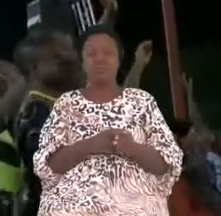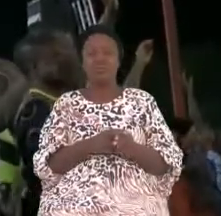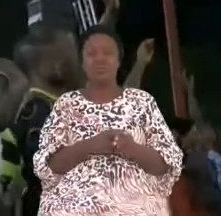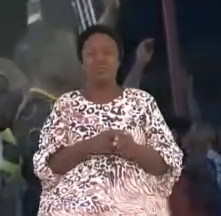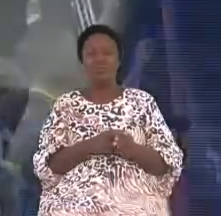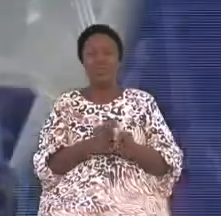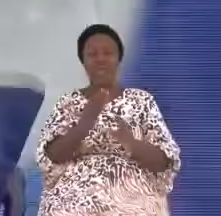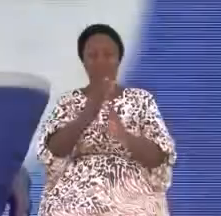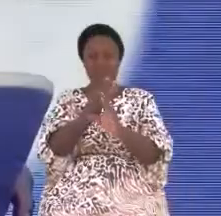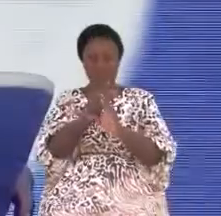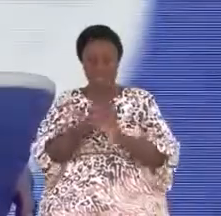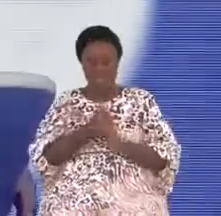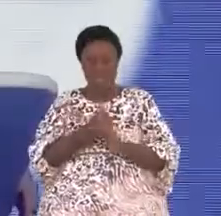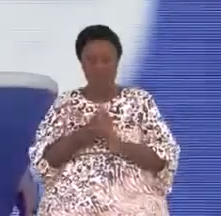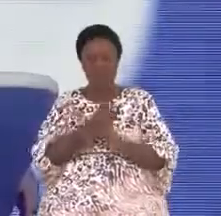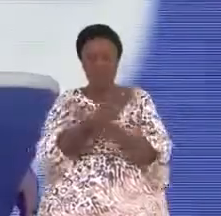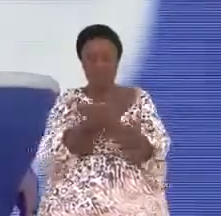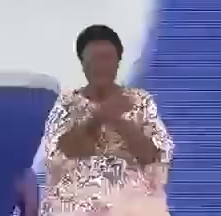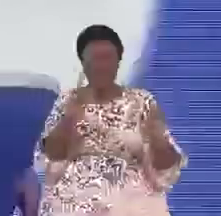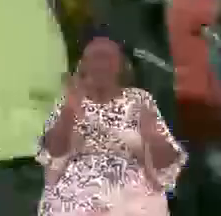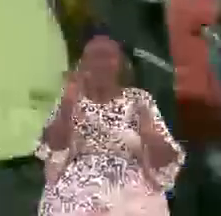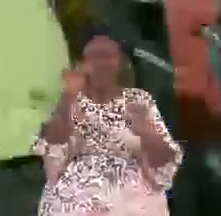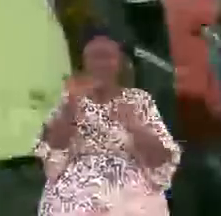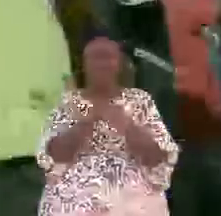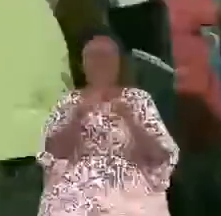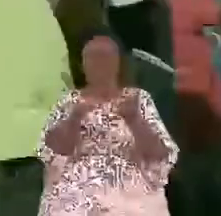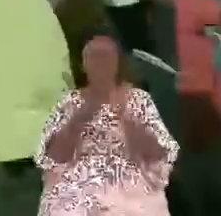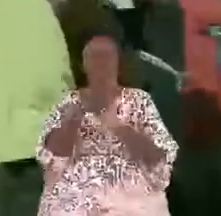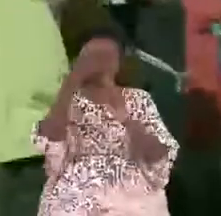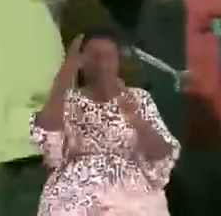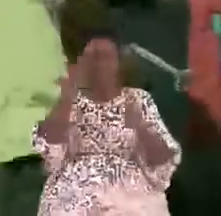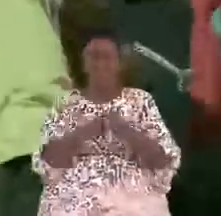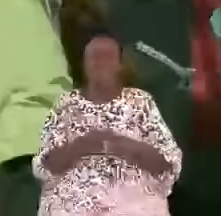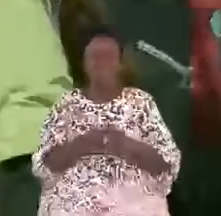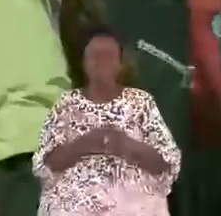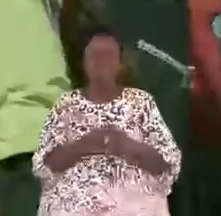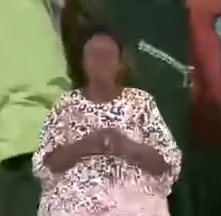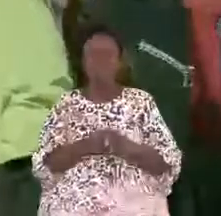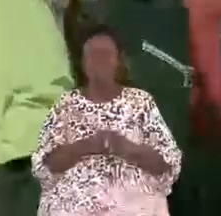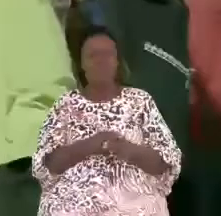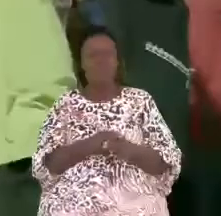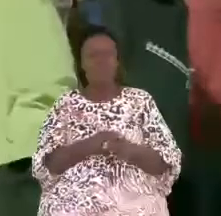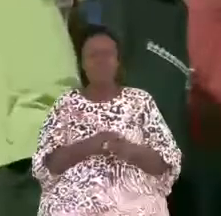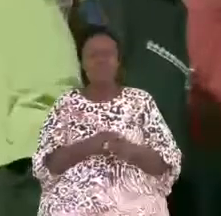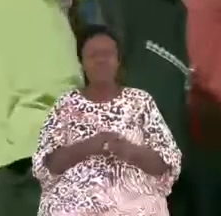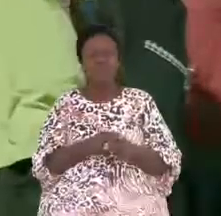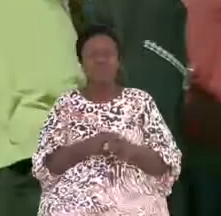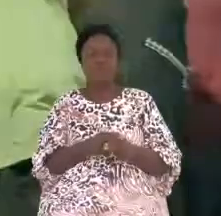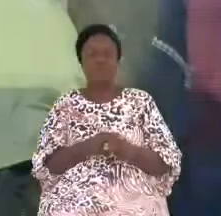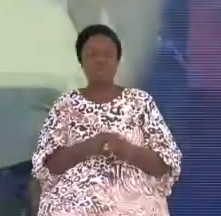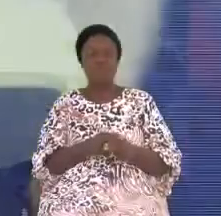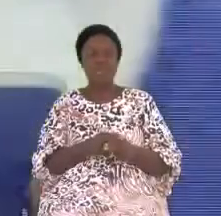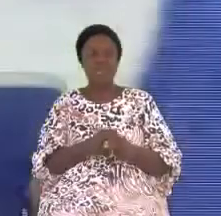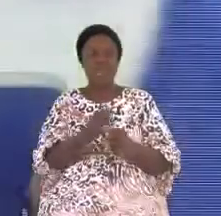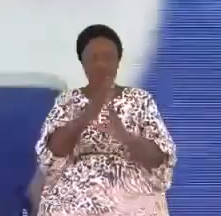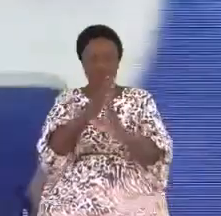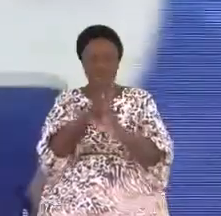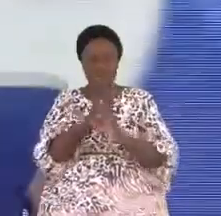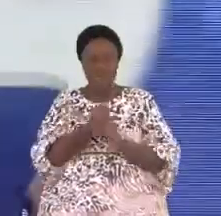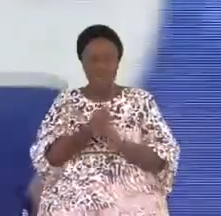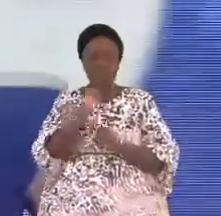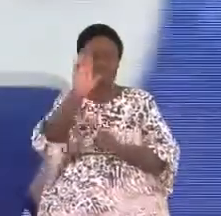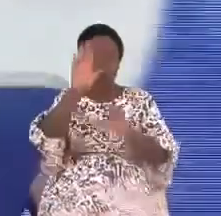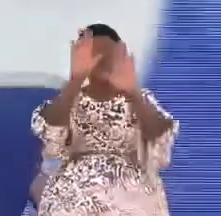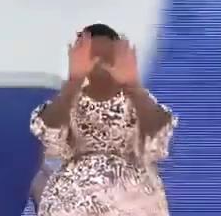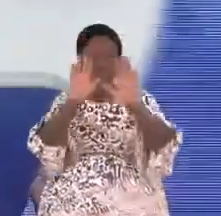receive deliverance in jesus name receive your miracle in